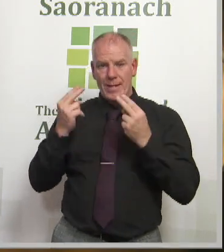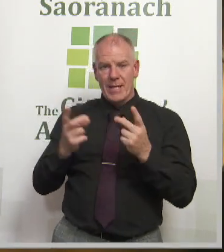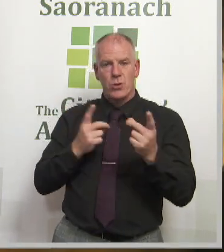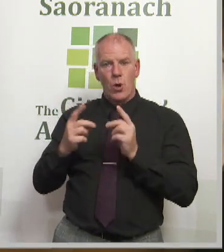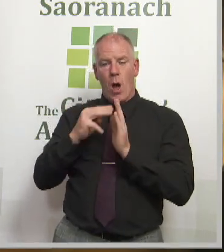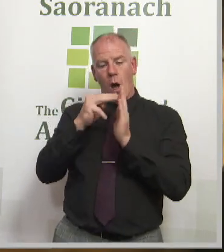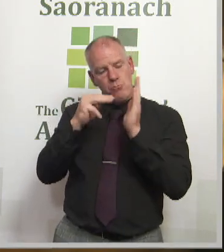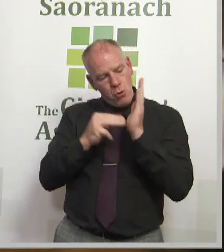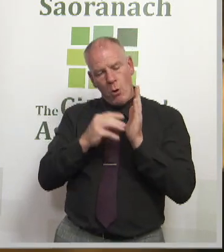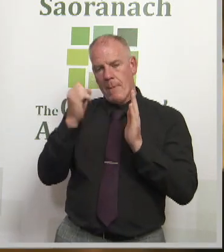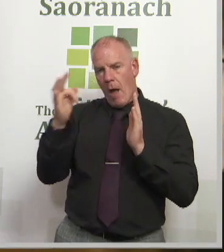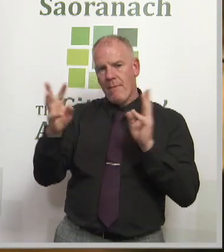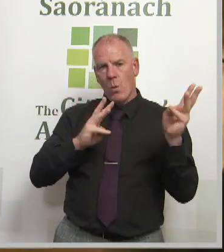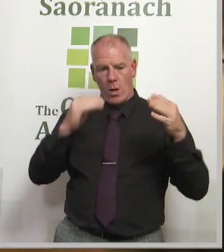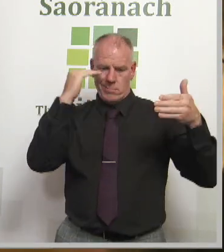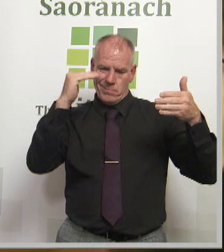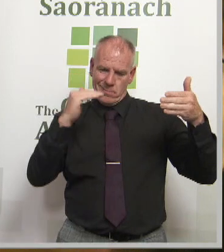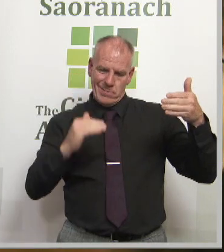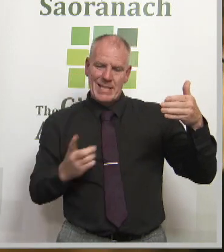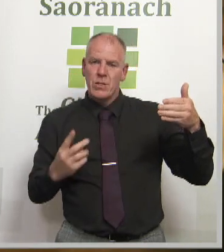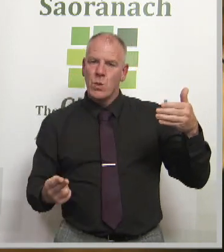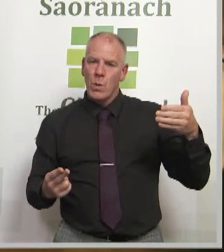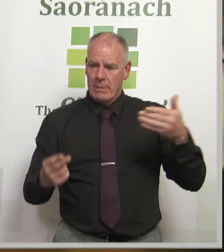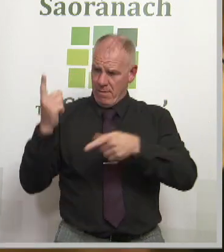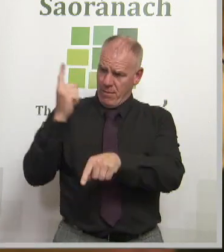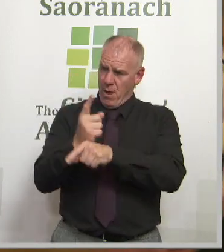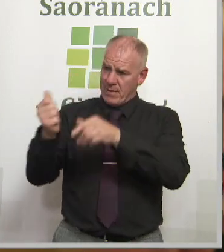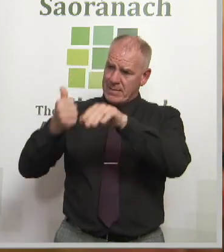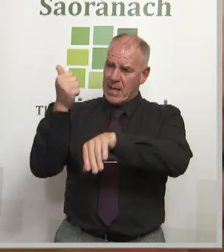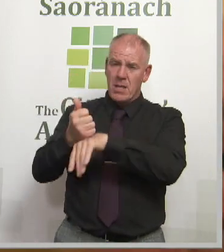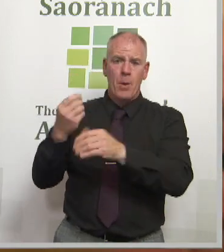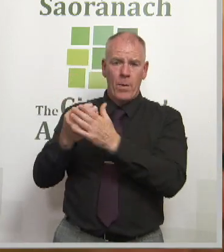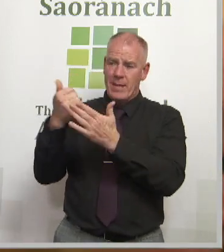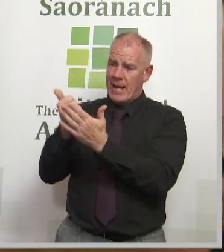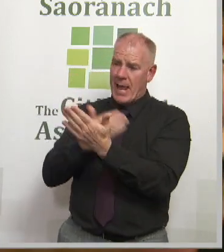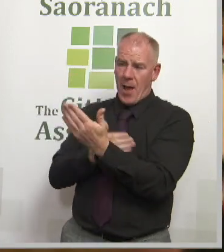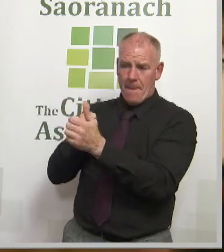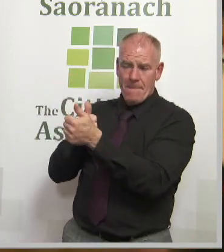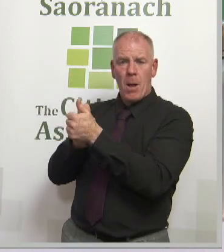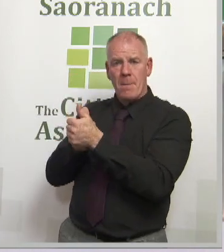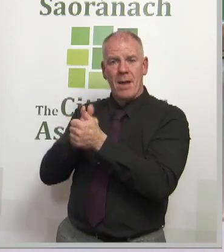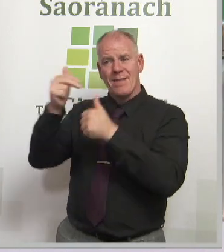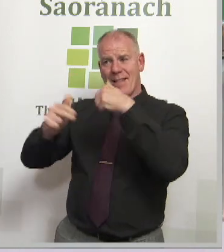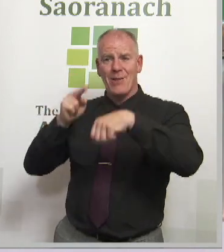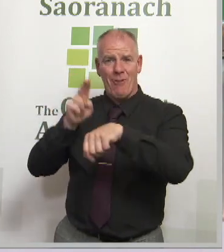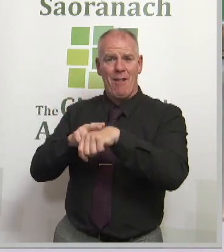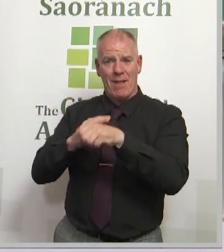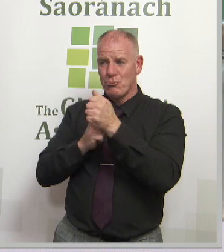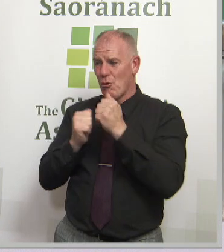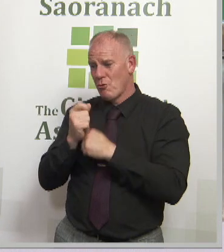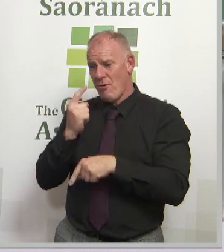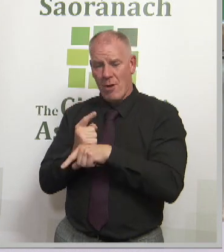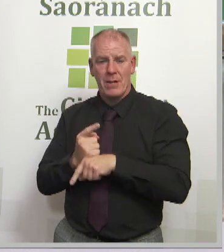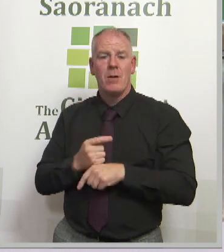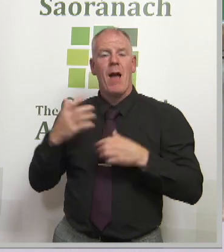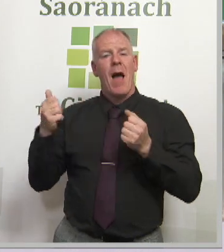that Micheál O'Brien just worked now, is there in place with legislation behind it at a national level and structure. So there's a